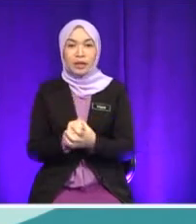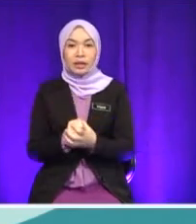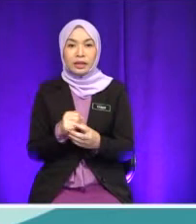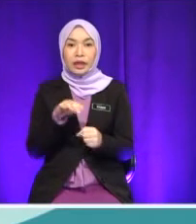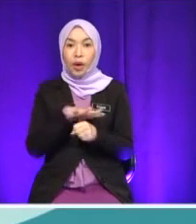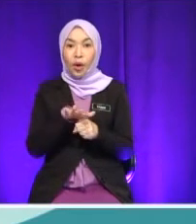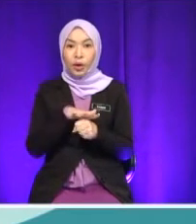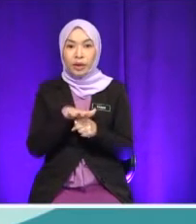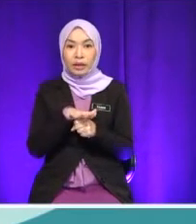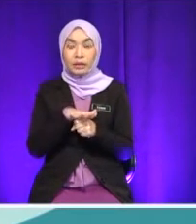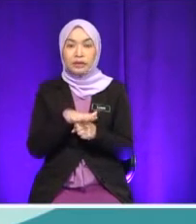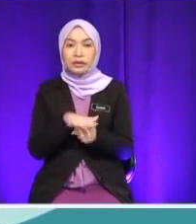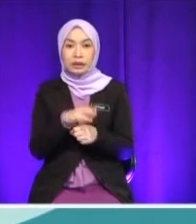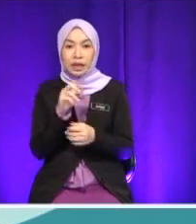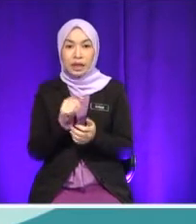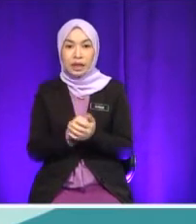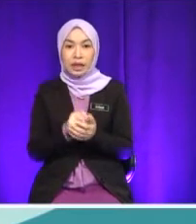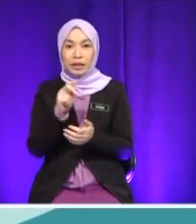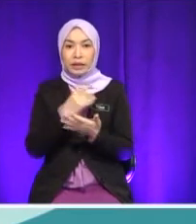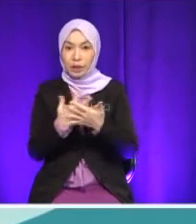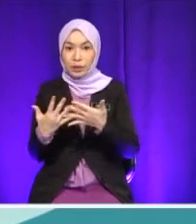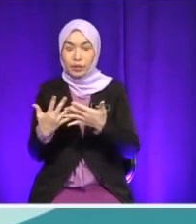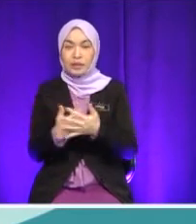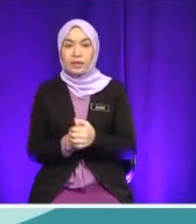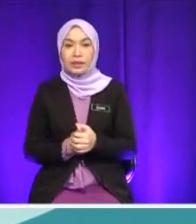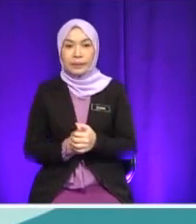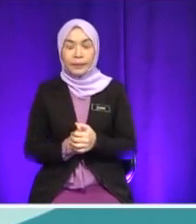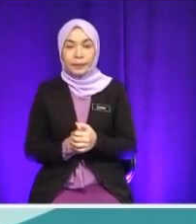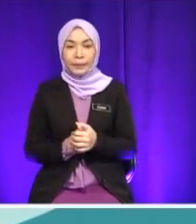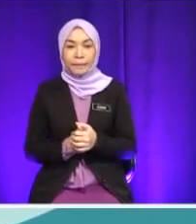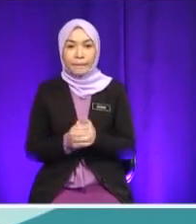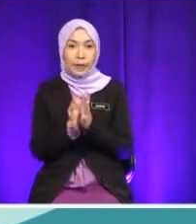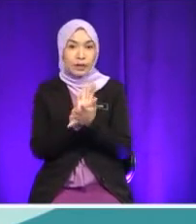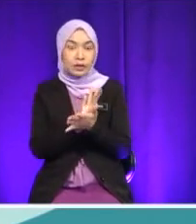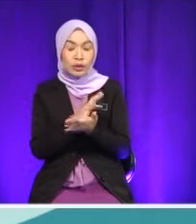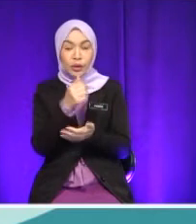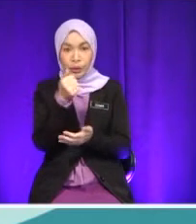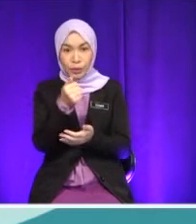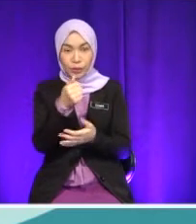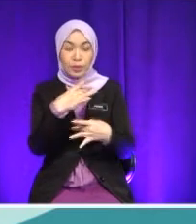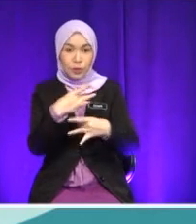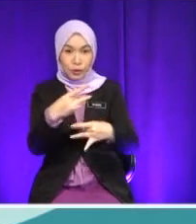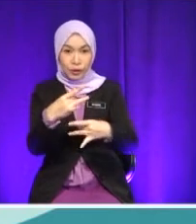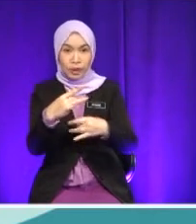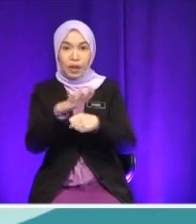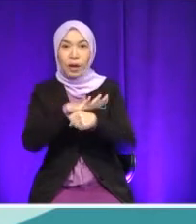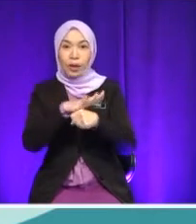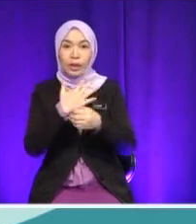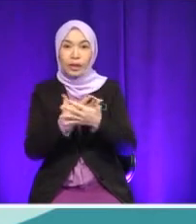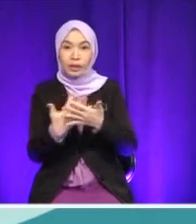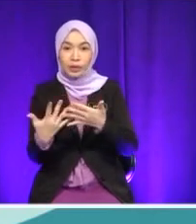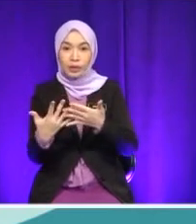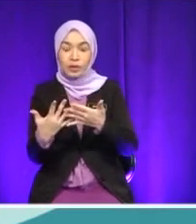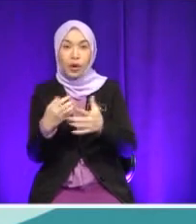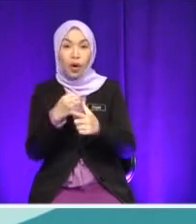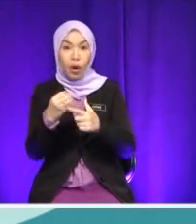in international news. So you're going to choose whether you are interested in local news or international news, okay? Just